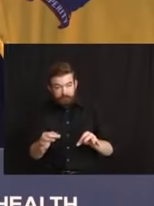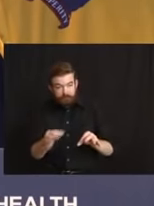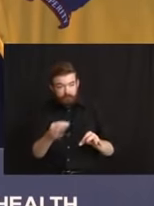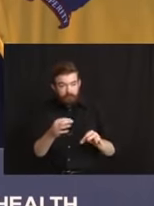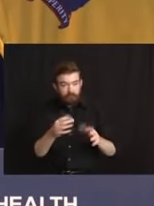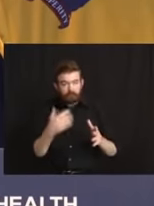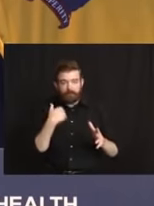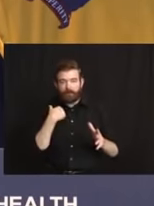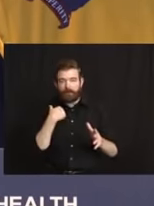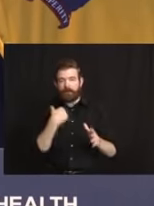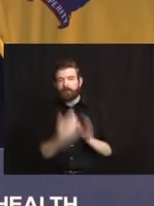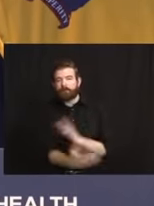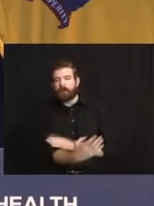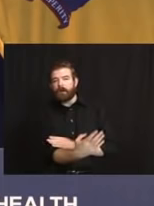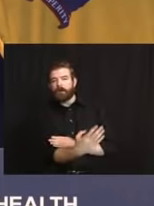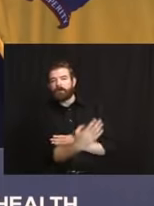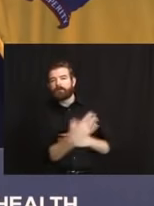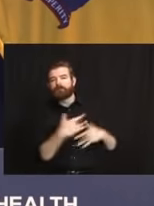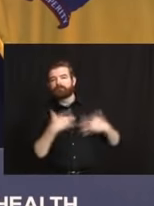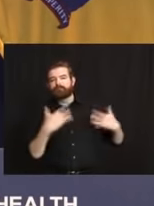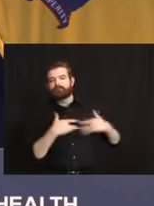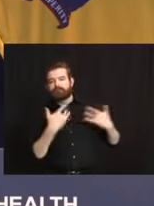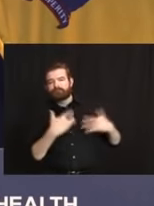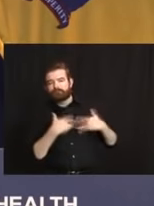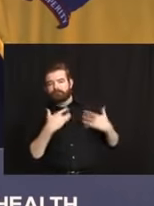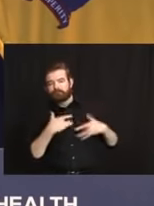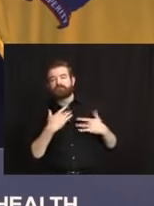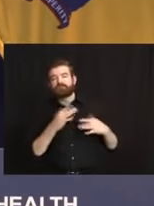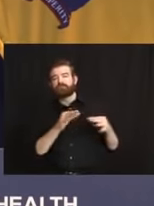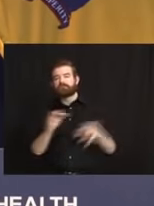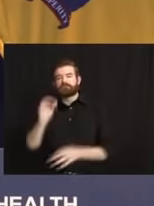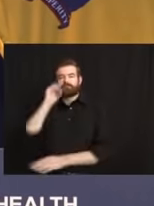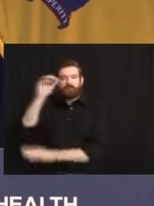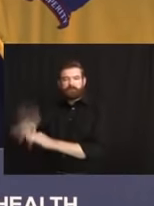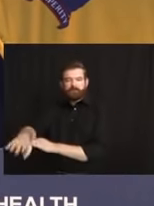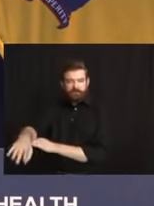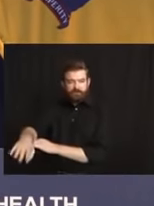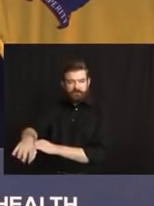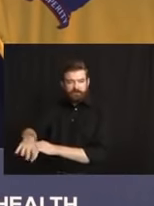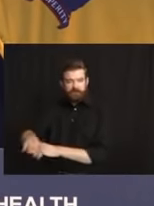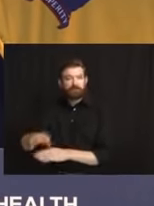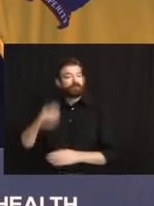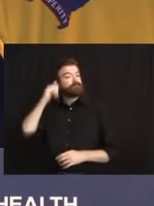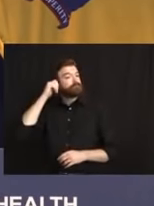a few other balls in the air. So with that, Dustin, good afternoon.